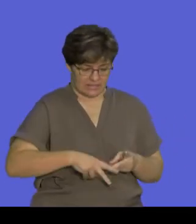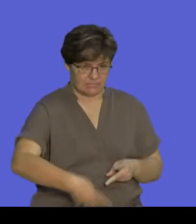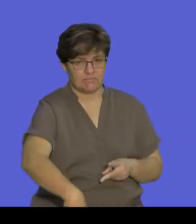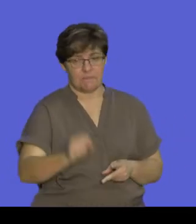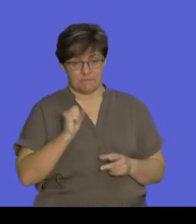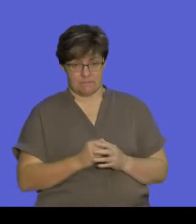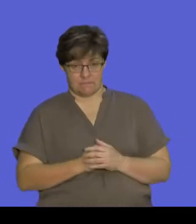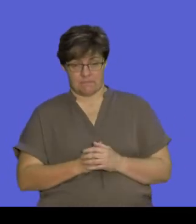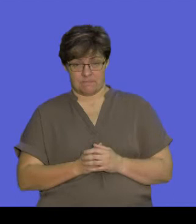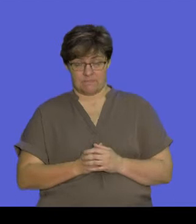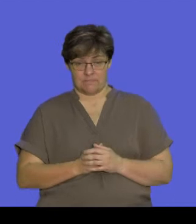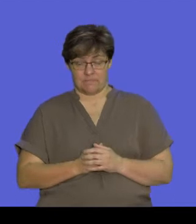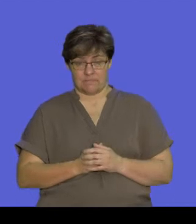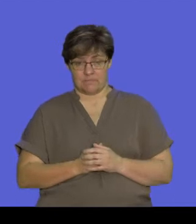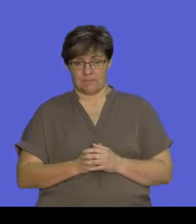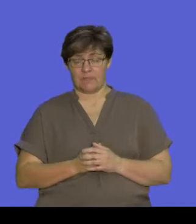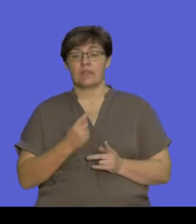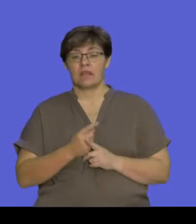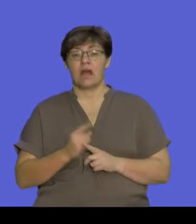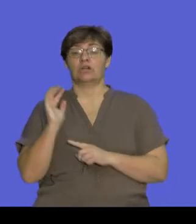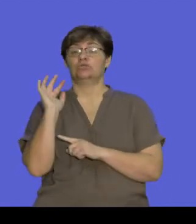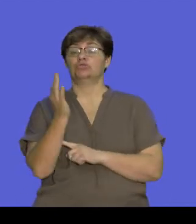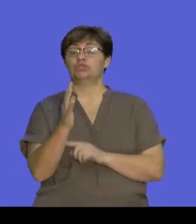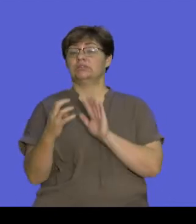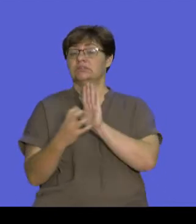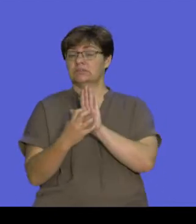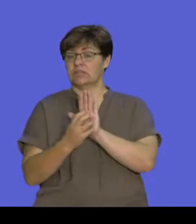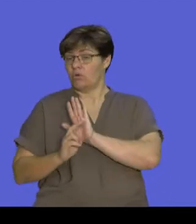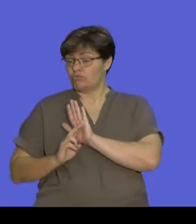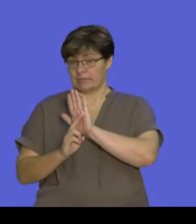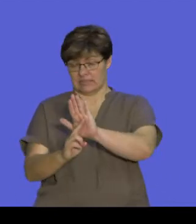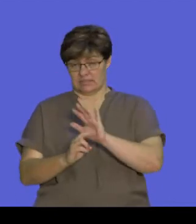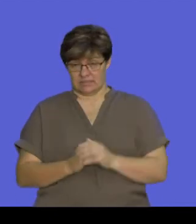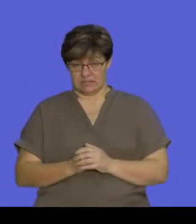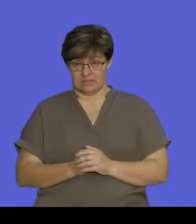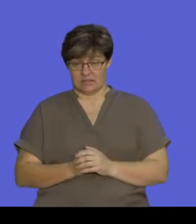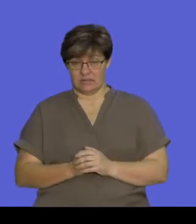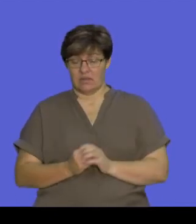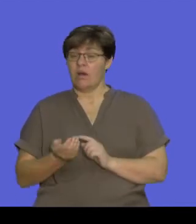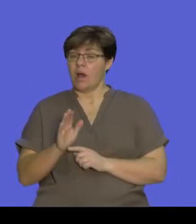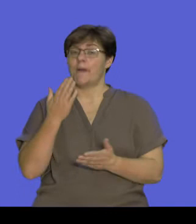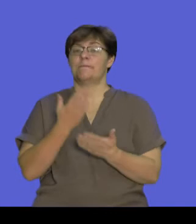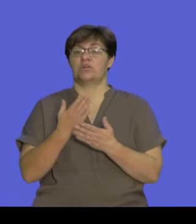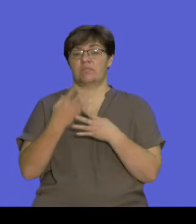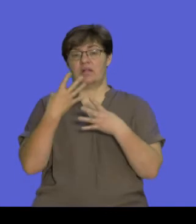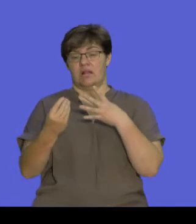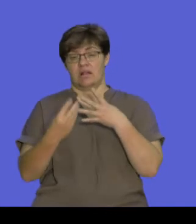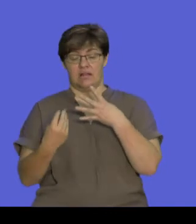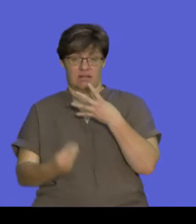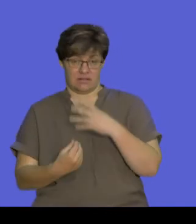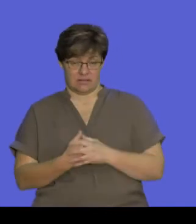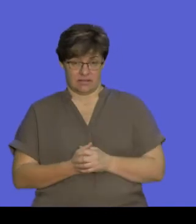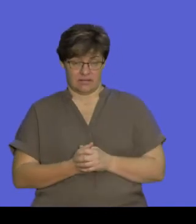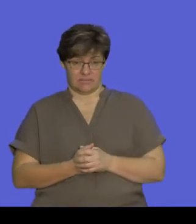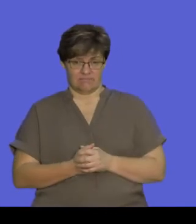Now, we're asked to draw a tree diagram to represent the above, showing all the possible outcomes. And so